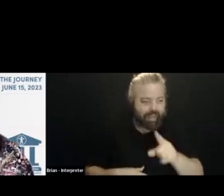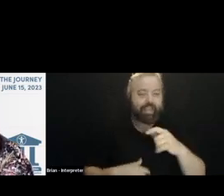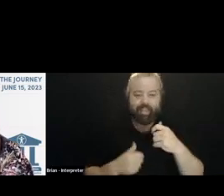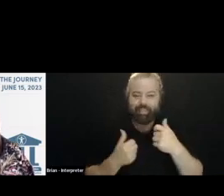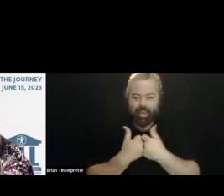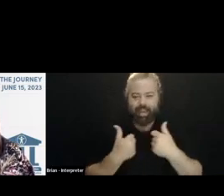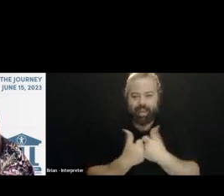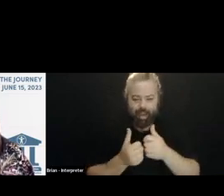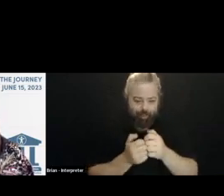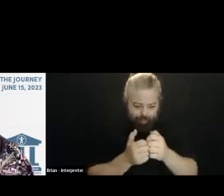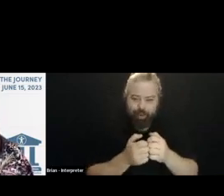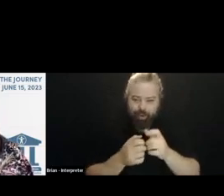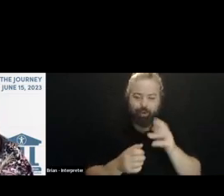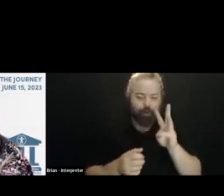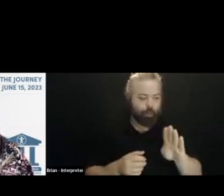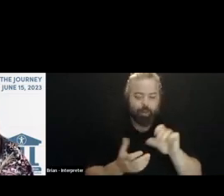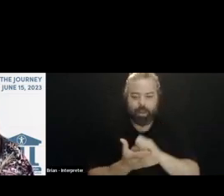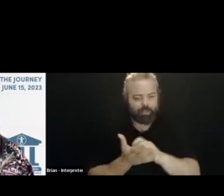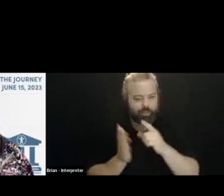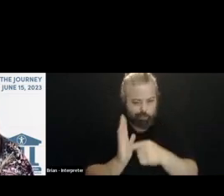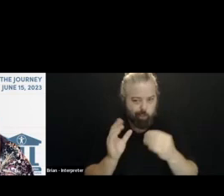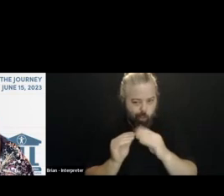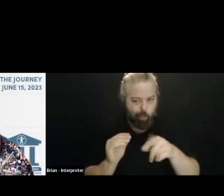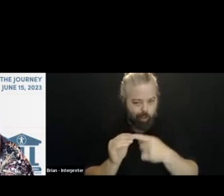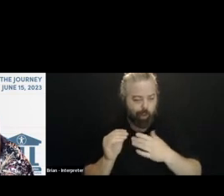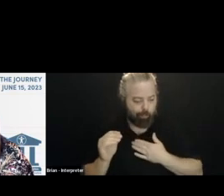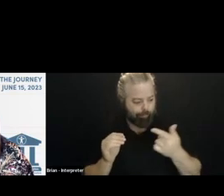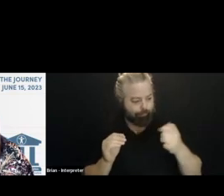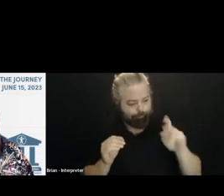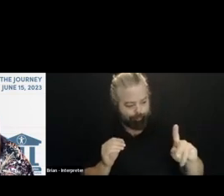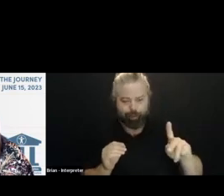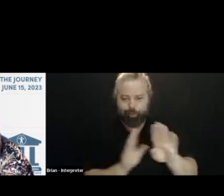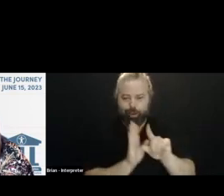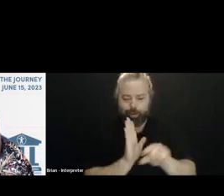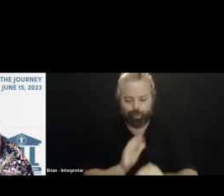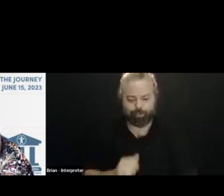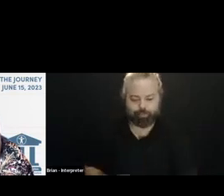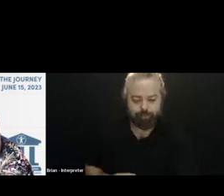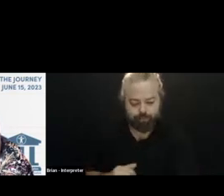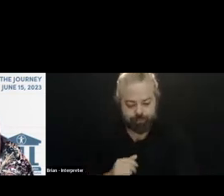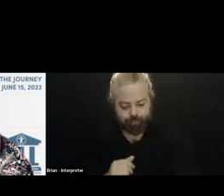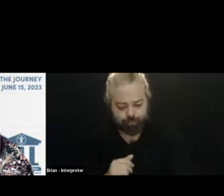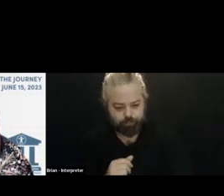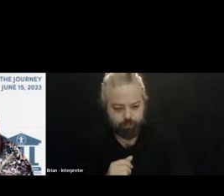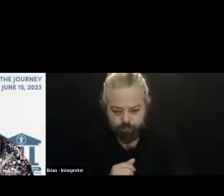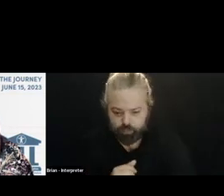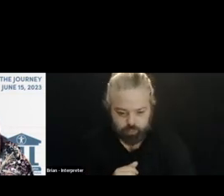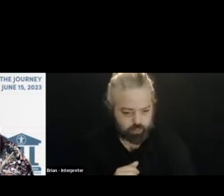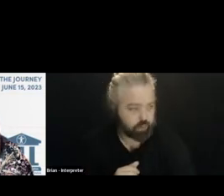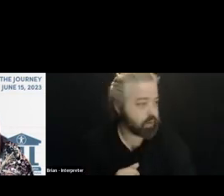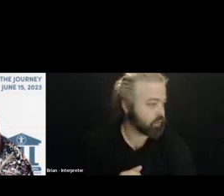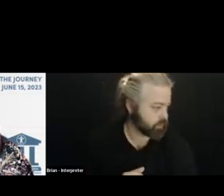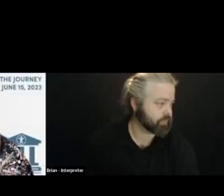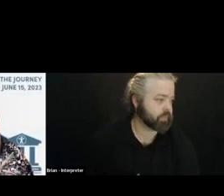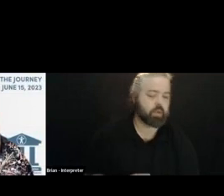just to dig into my geek background a little bit more. All right, so let's get my screen share going on here and move